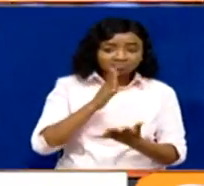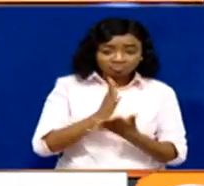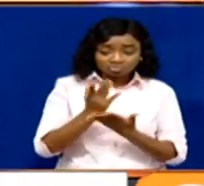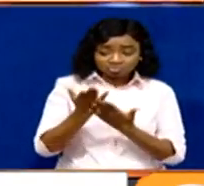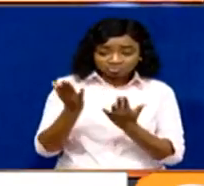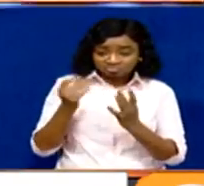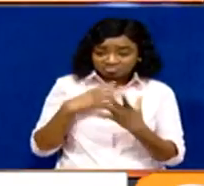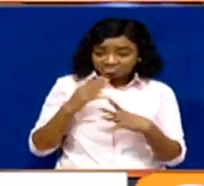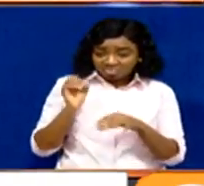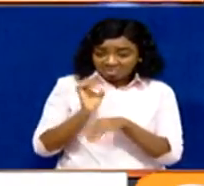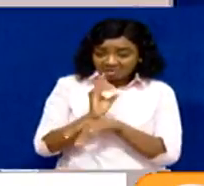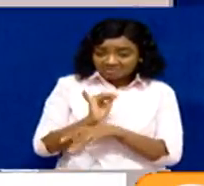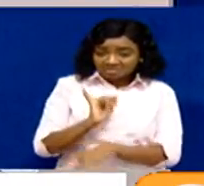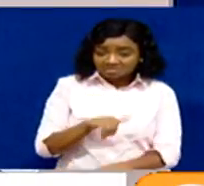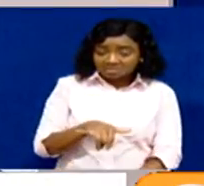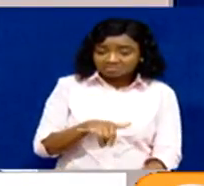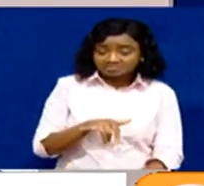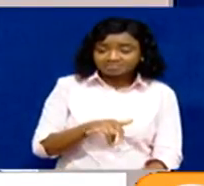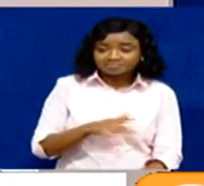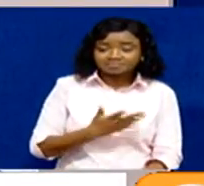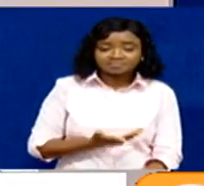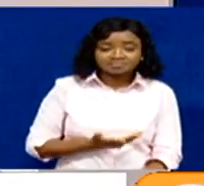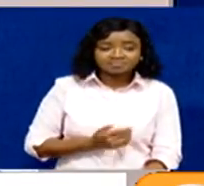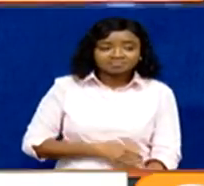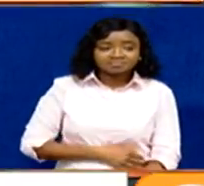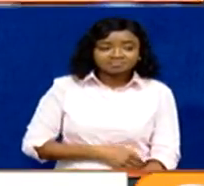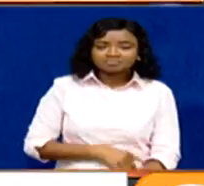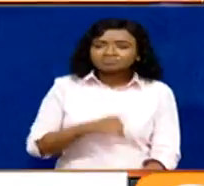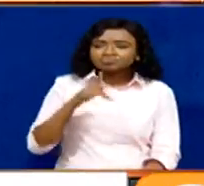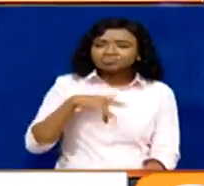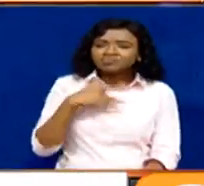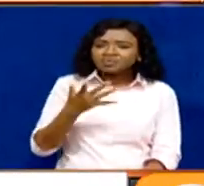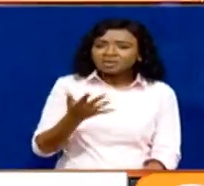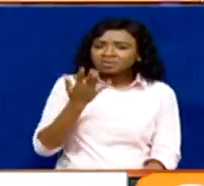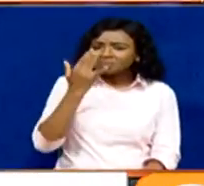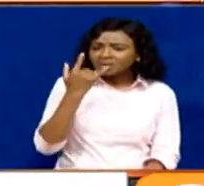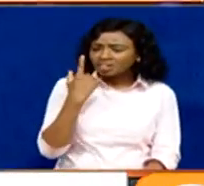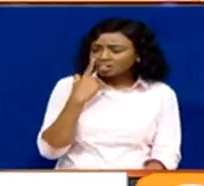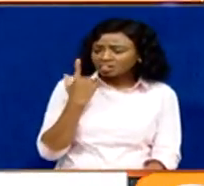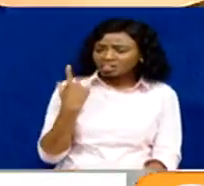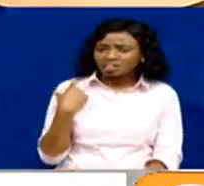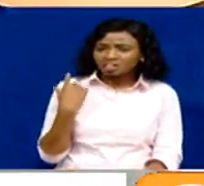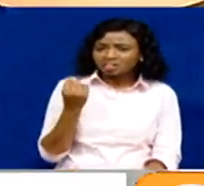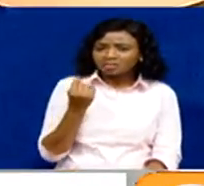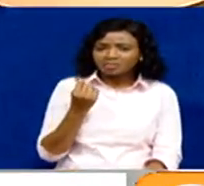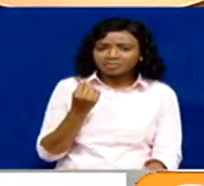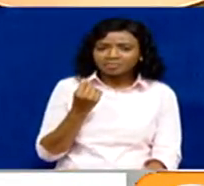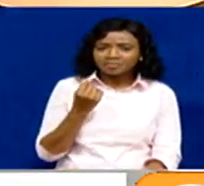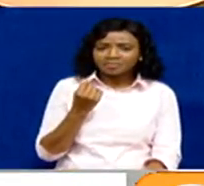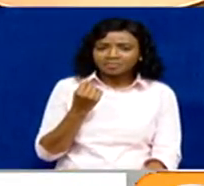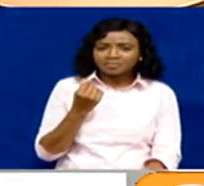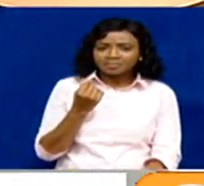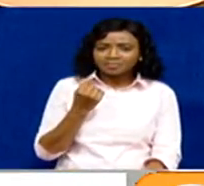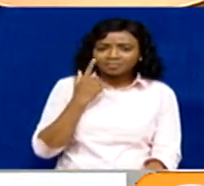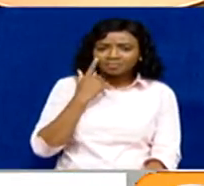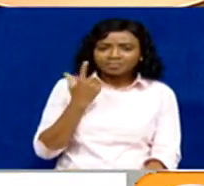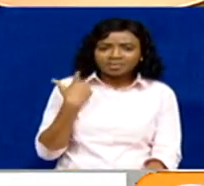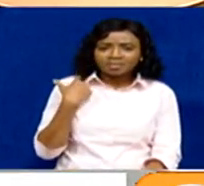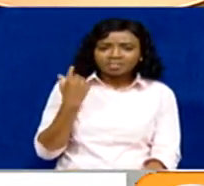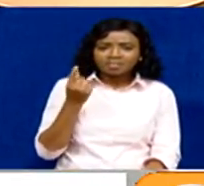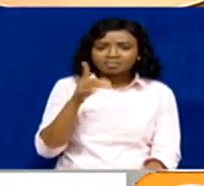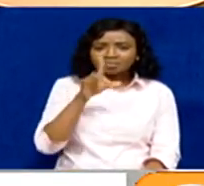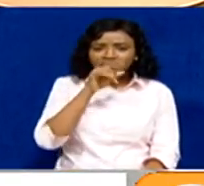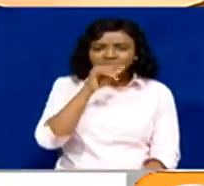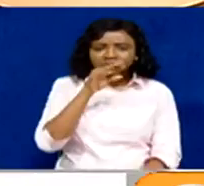thank you so much for making time for us. Before we even begin, how are you feeling? We saw just 2 days ago you sent out a tweet saying you underwent